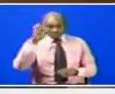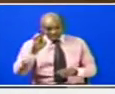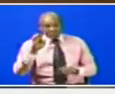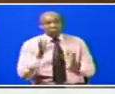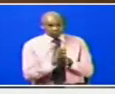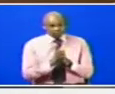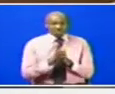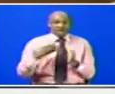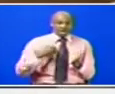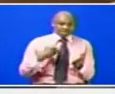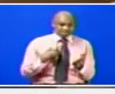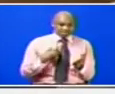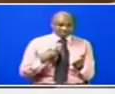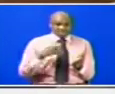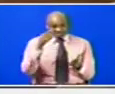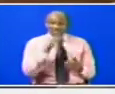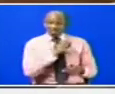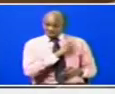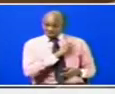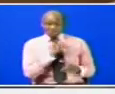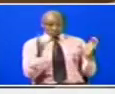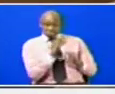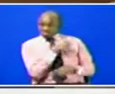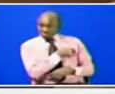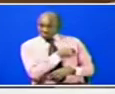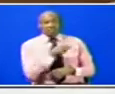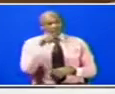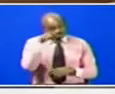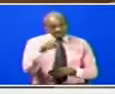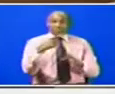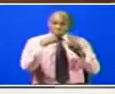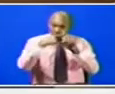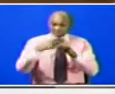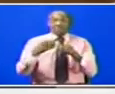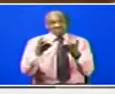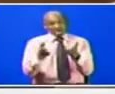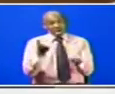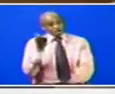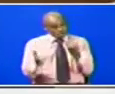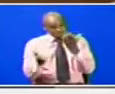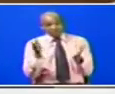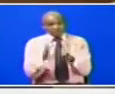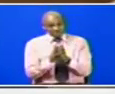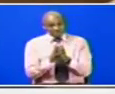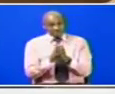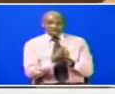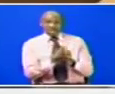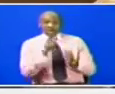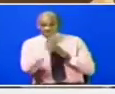against Russia, came off bench. It was a tough game, but at least some positive came through compared to the Chile's game.